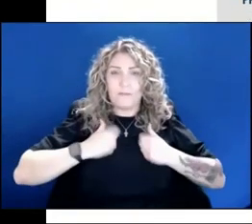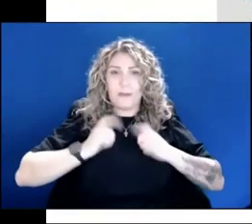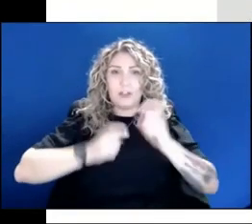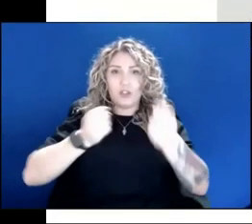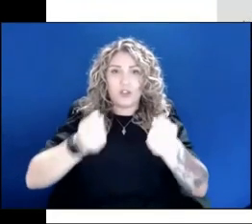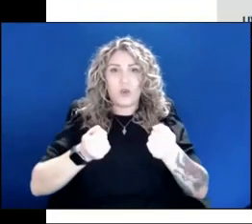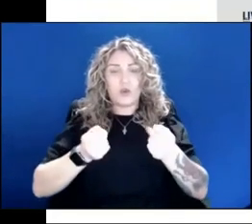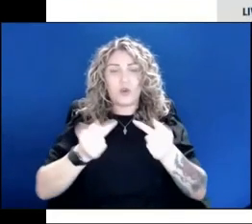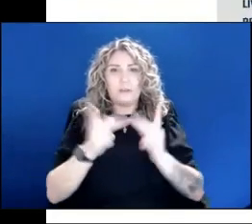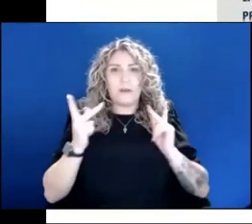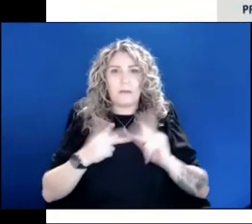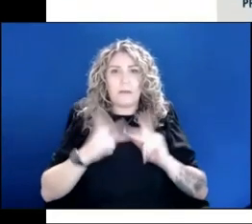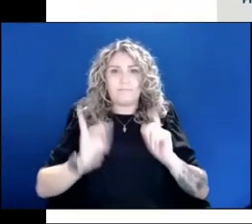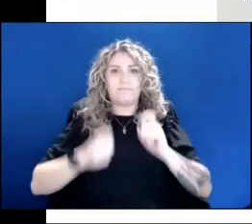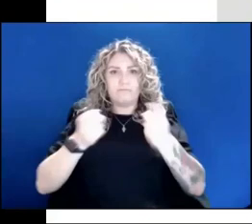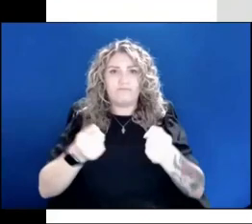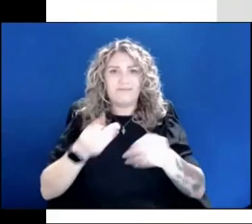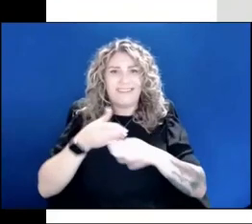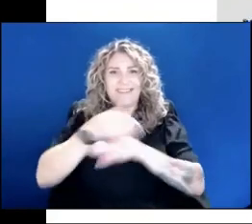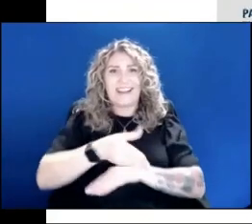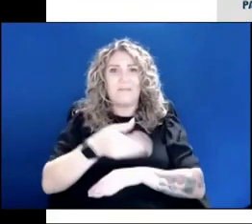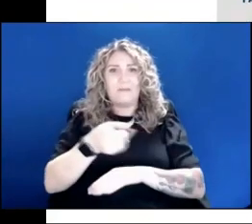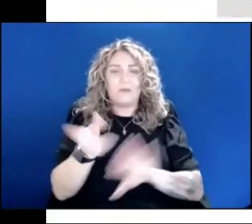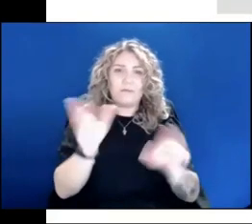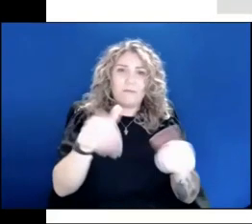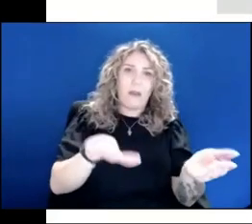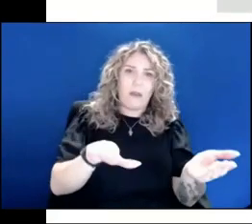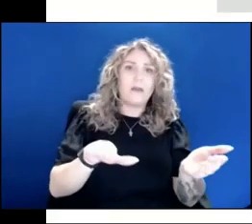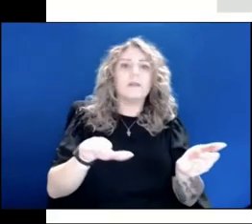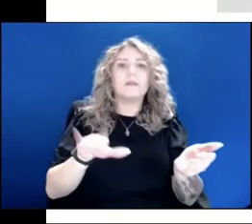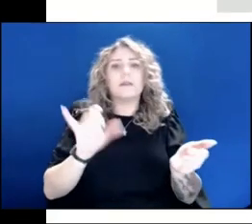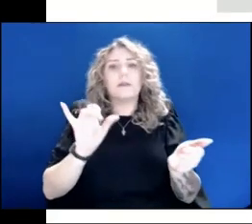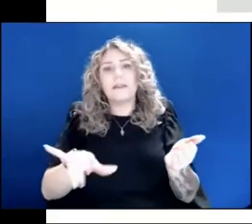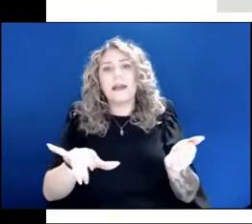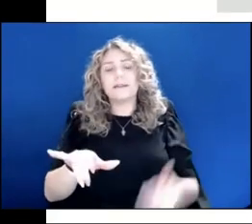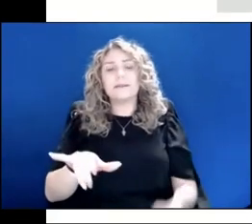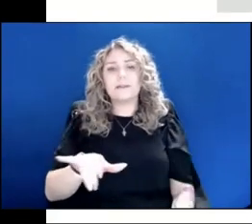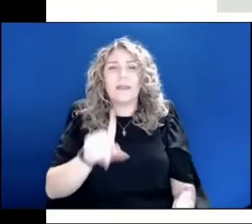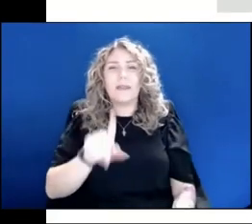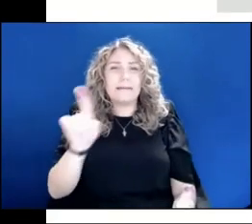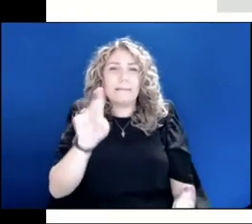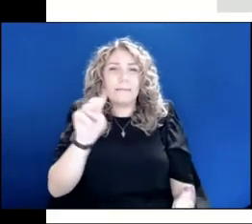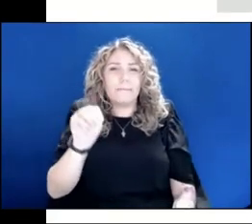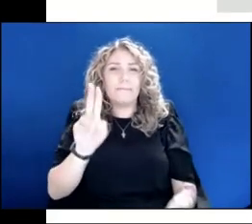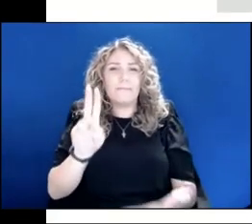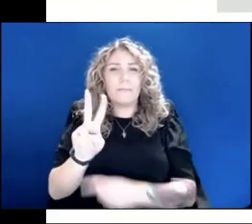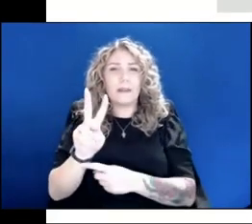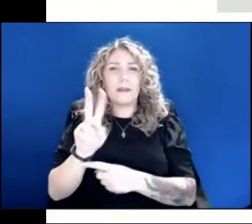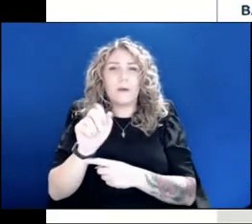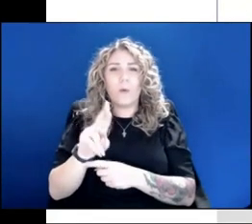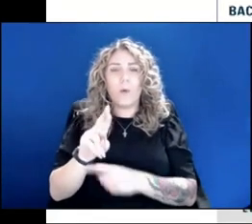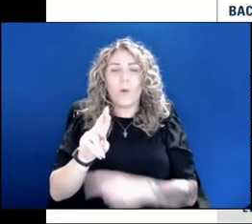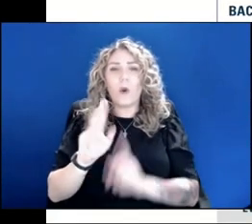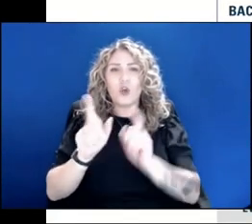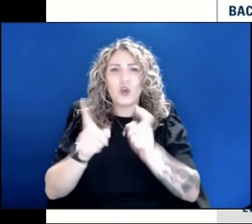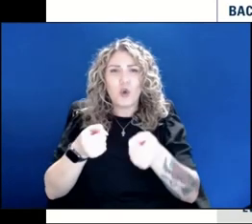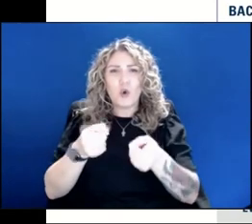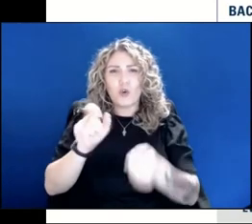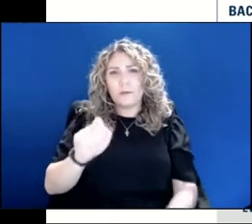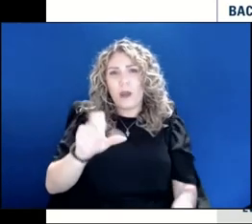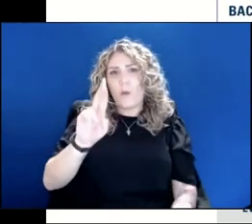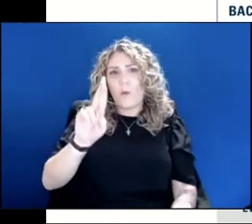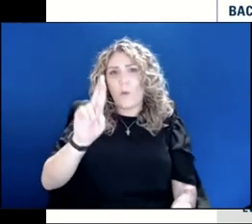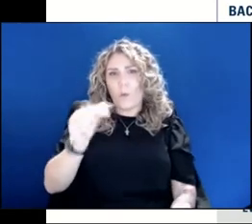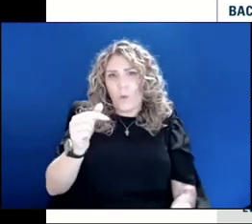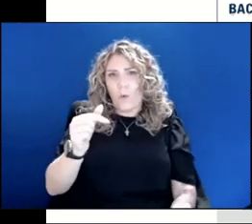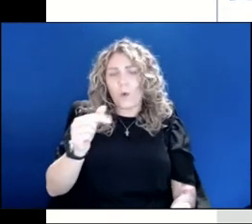being a donor after you pass. That's on, the DMV or on donor.org, I believe, to register online. But